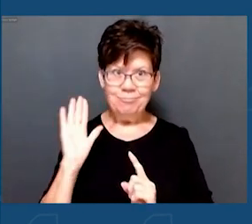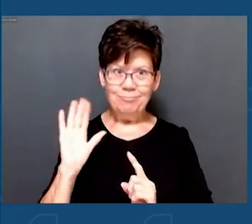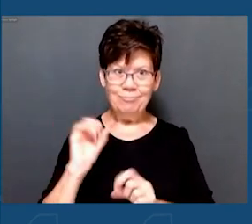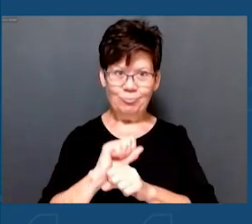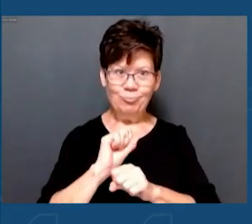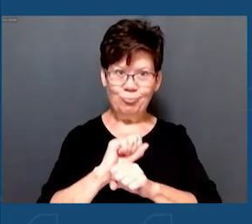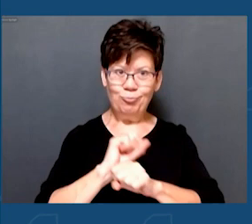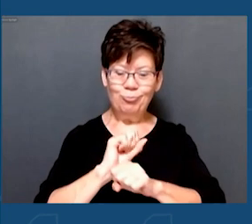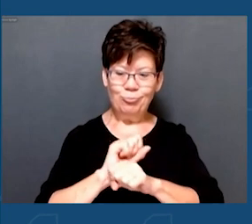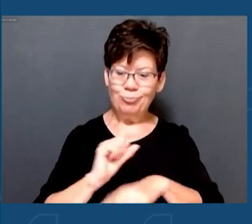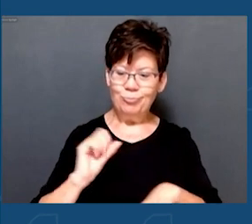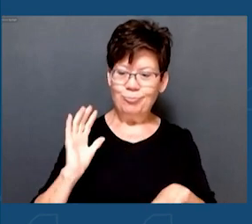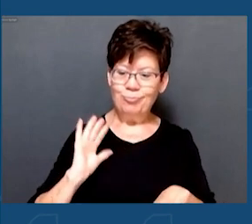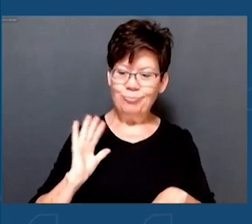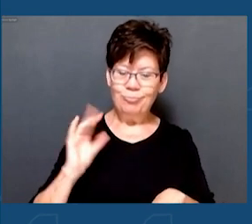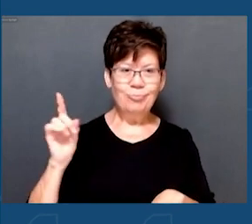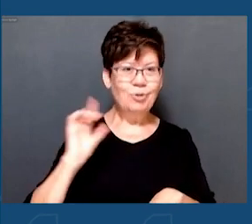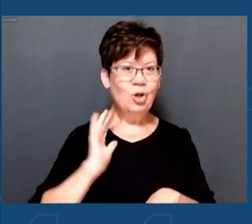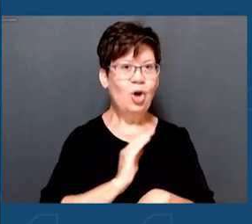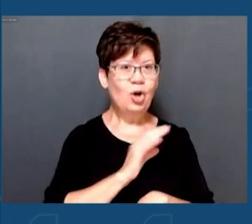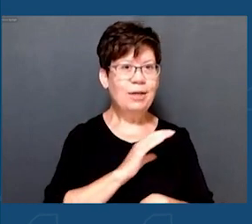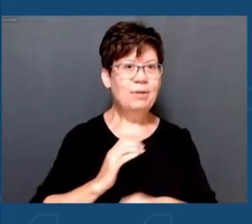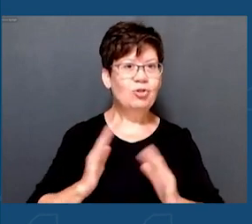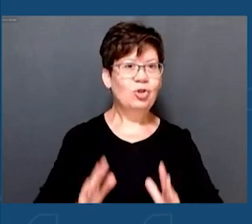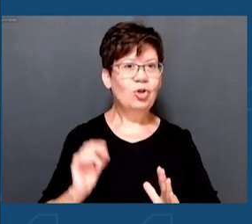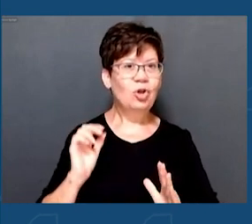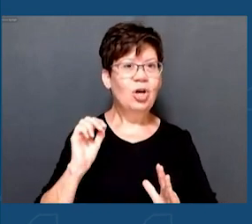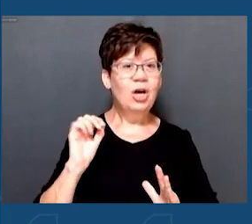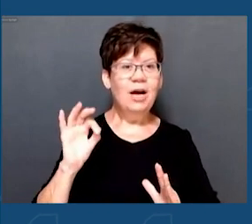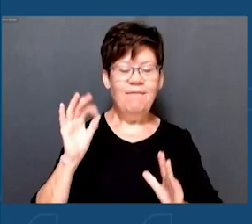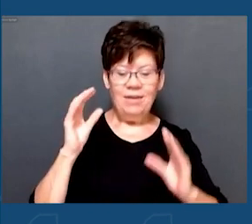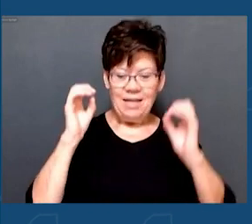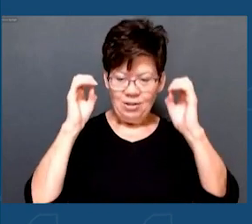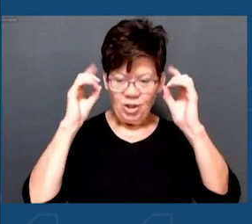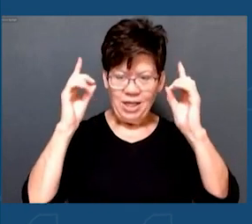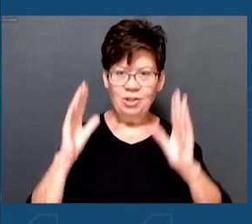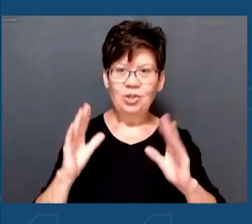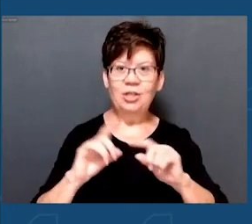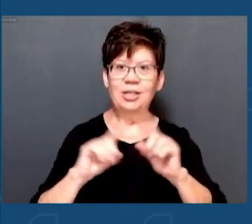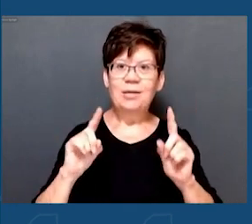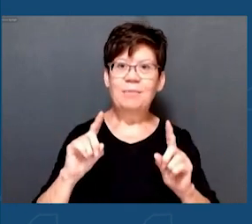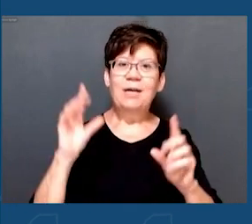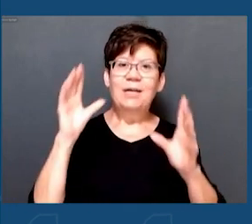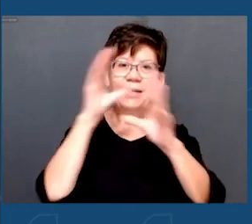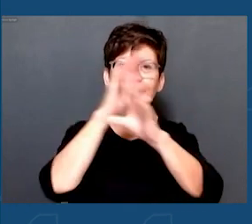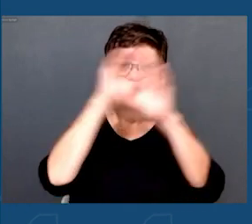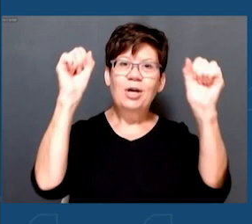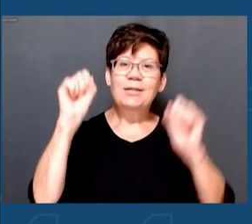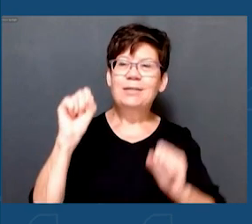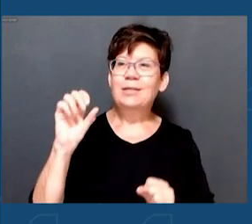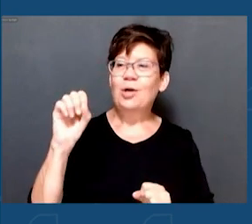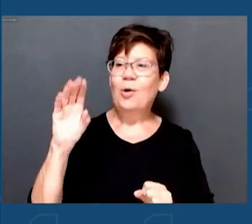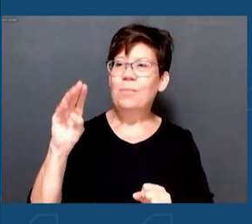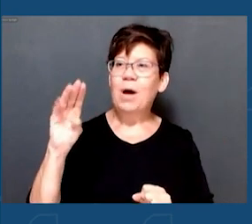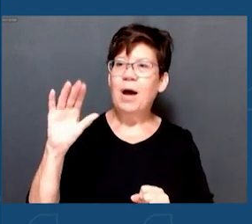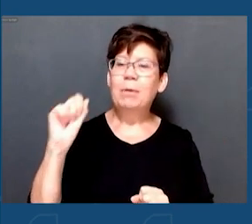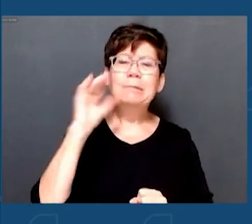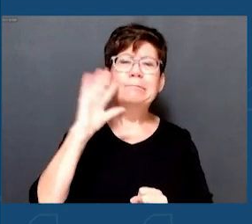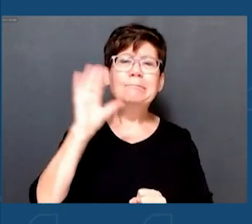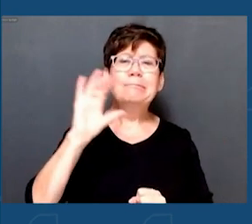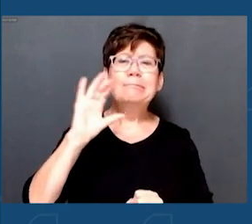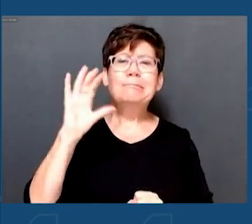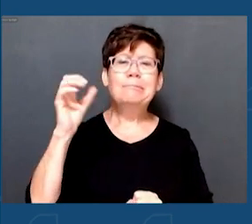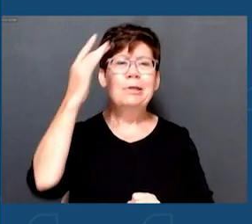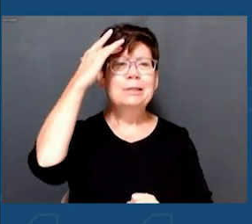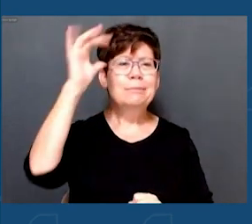our commissioner of education, but President Obama, in search of the smartest people in the country to be part of his